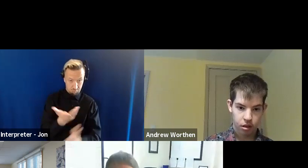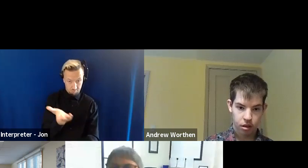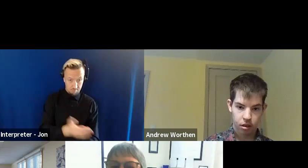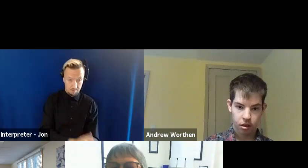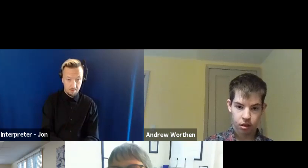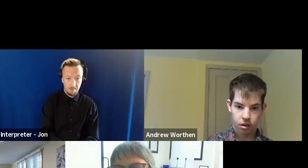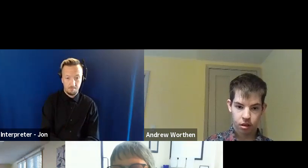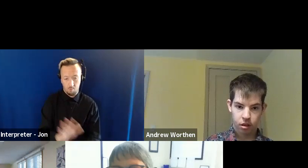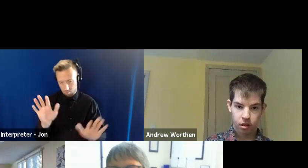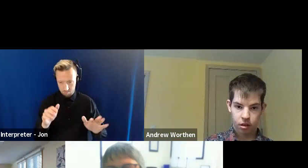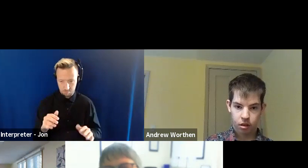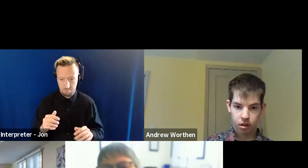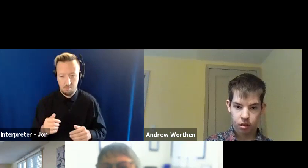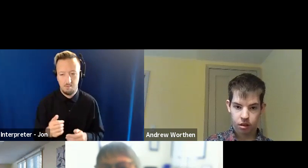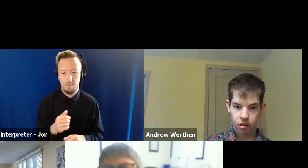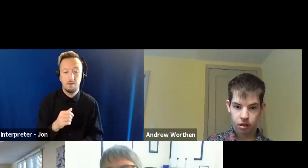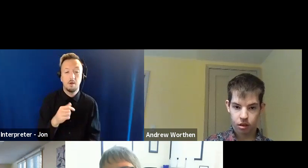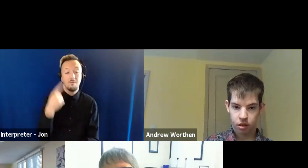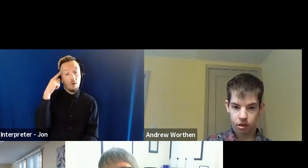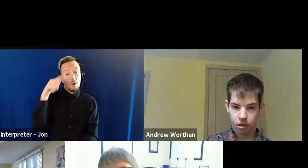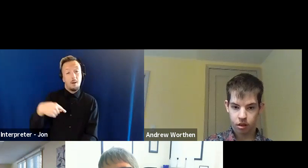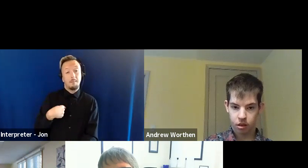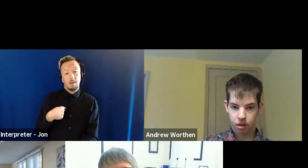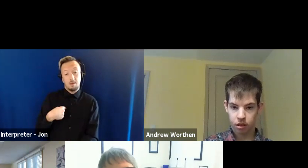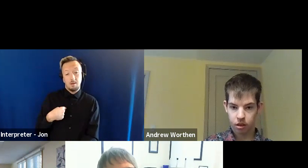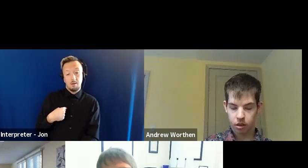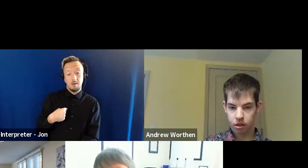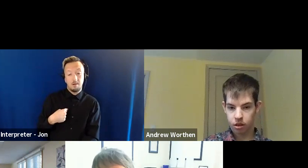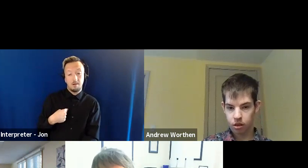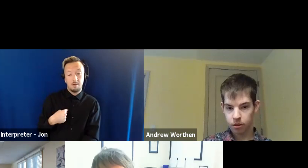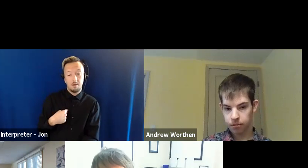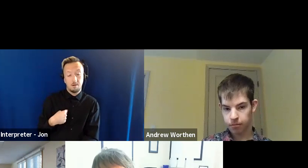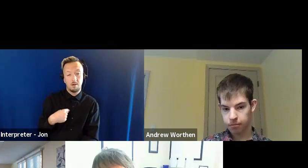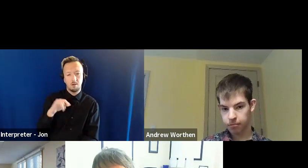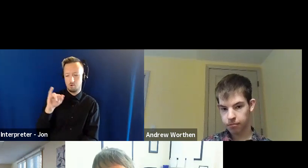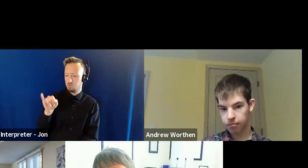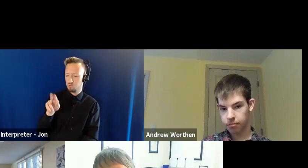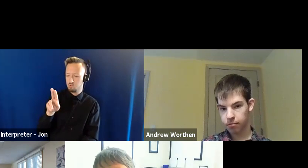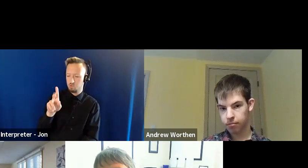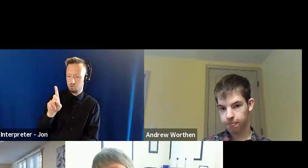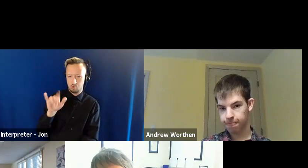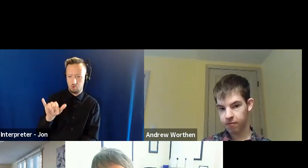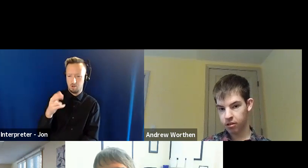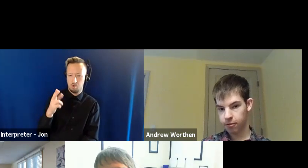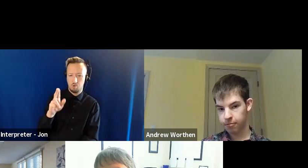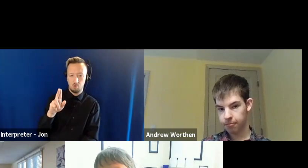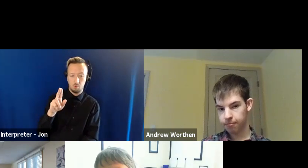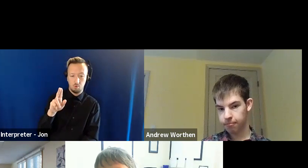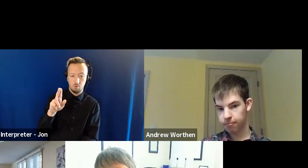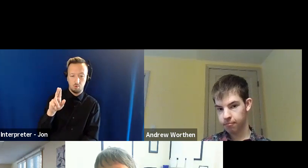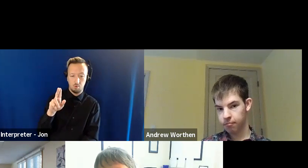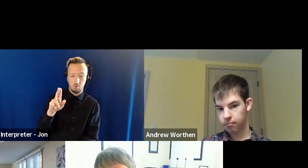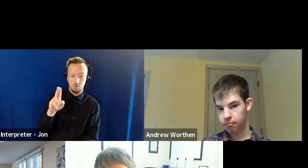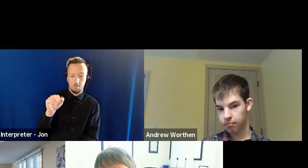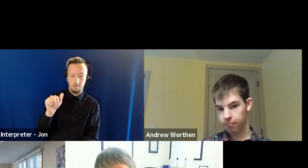Let me get myself together here. For me, I think it's Judy Heumann. She, as a woman and as